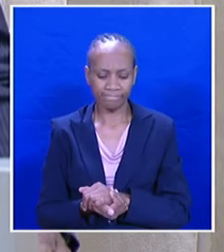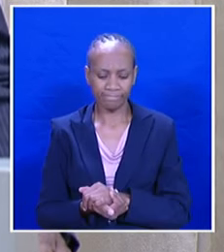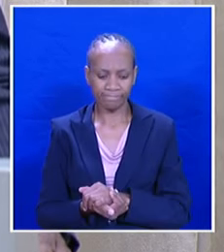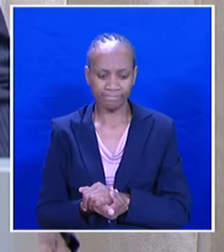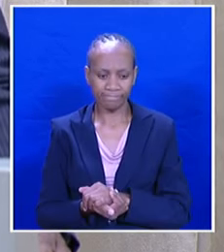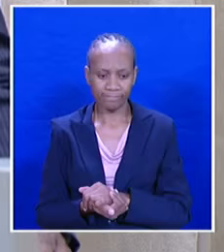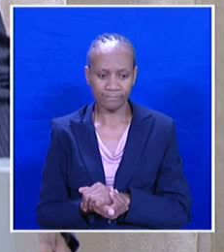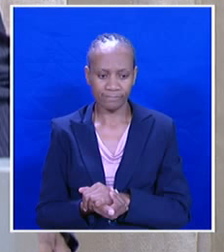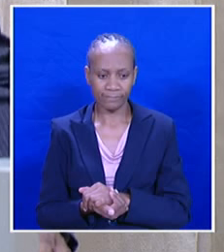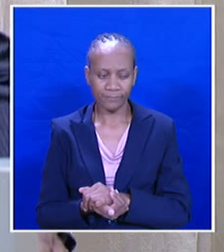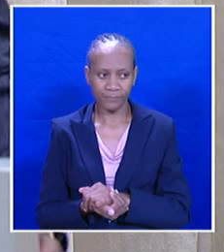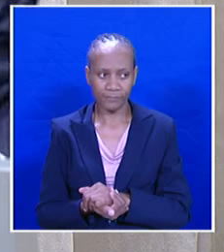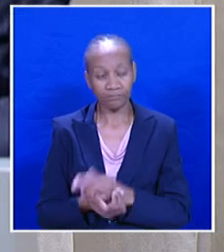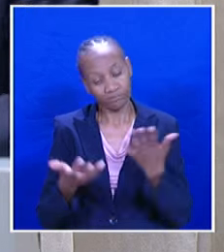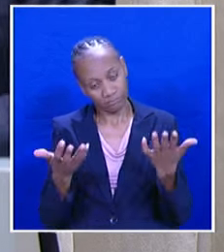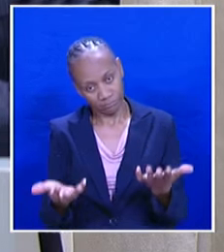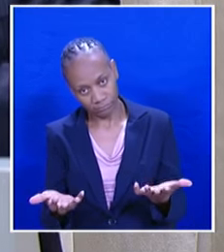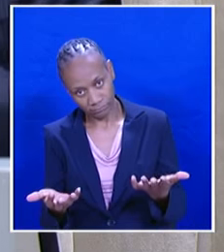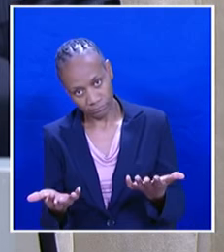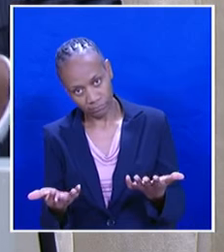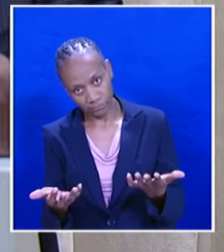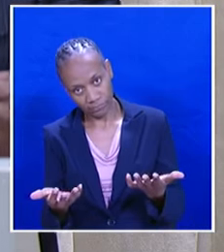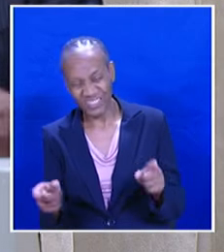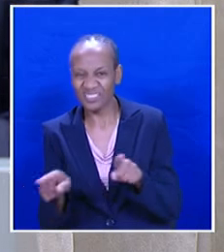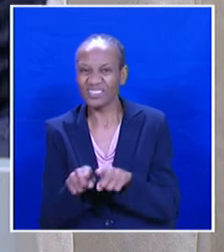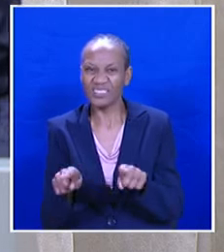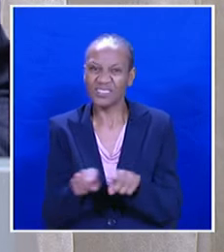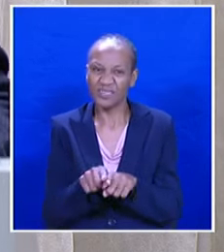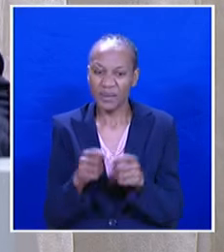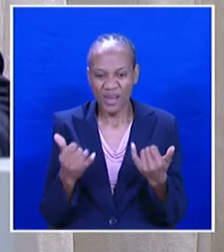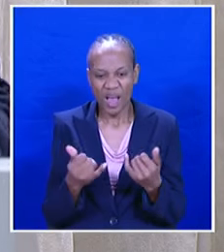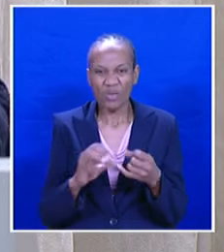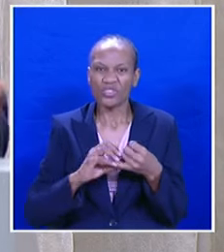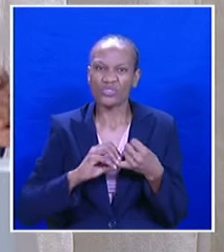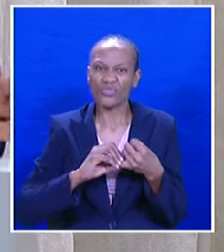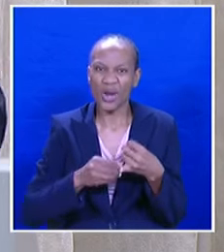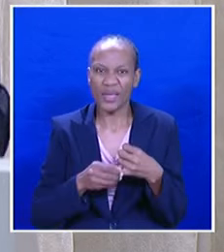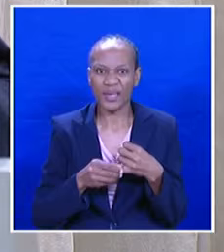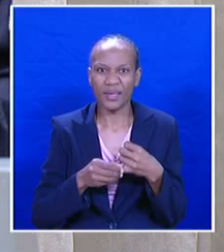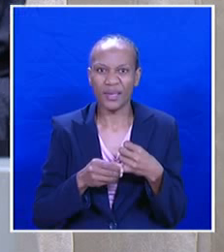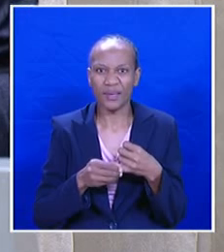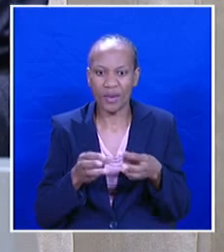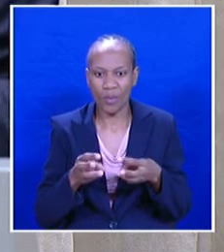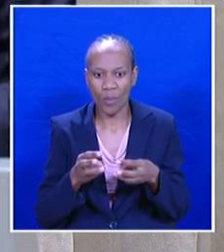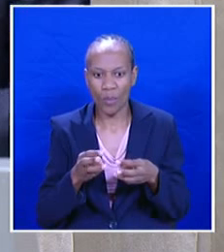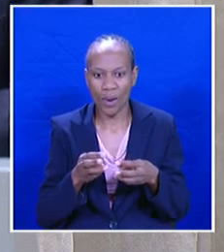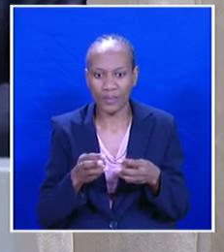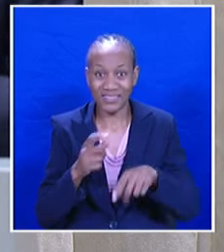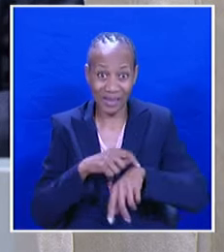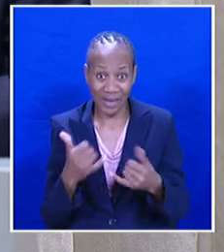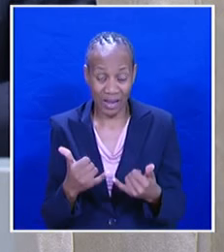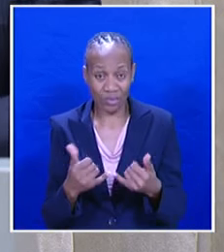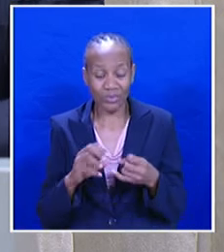you could say that this is like the preliminary stage. And thereafter, what has been happening now are